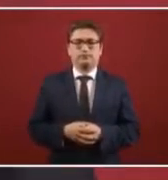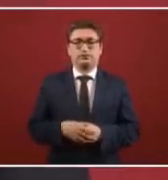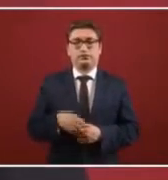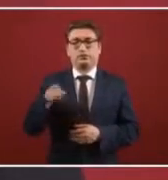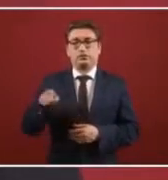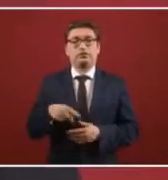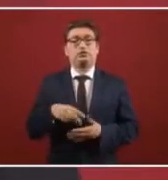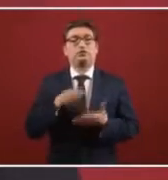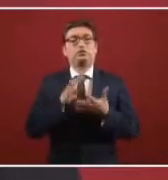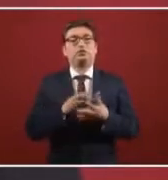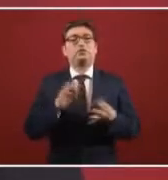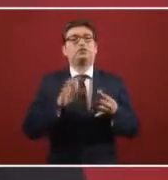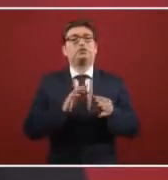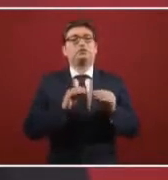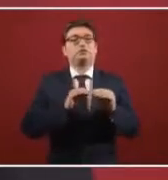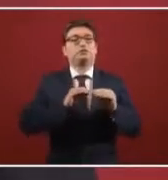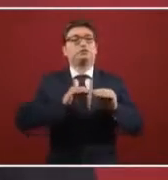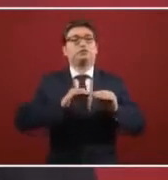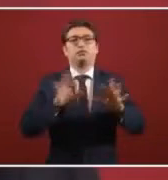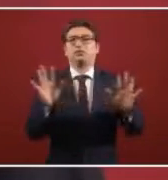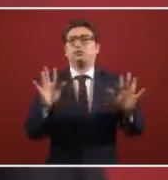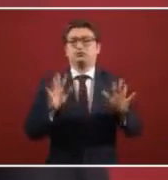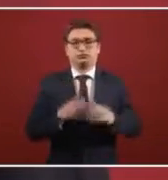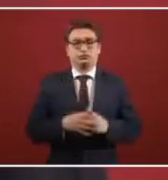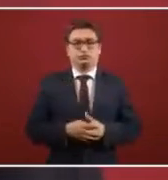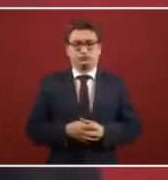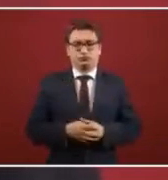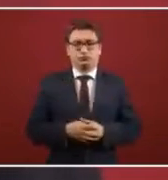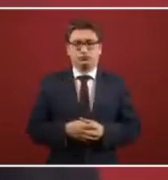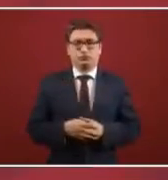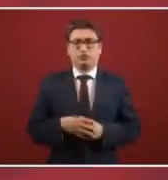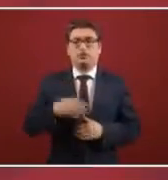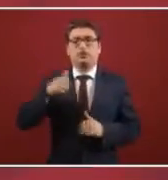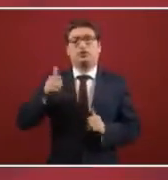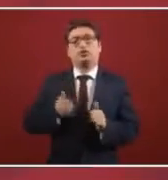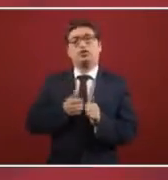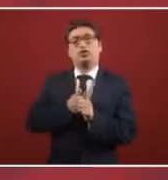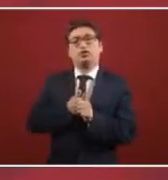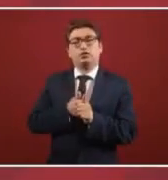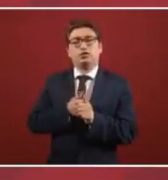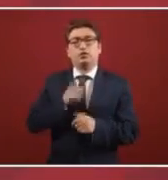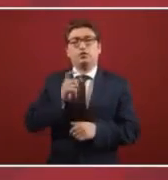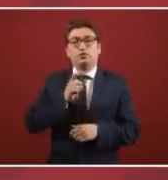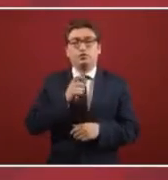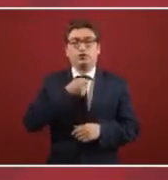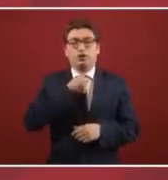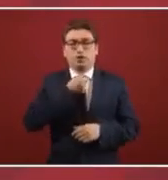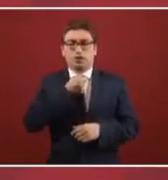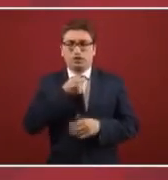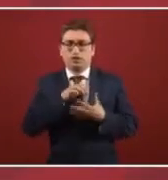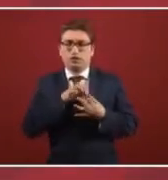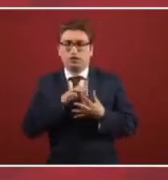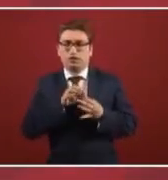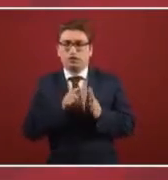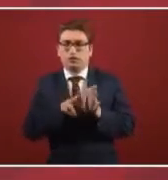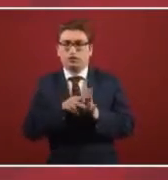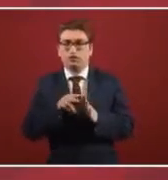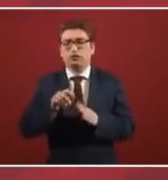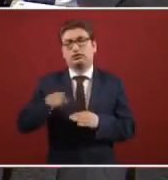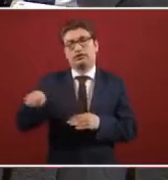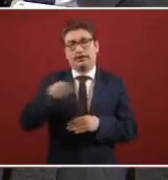aclaró clarified, diciendo que le habían manipulado la said declaración. that they manipulated his